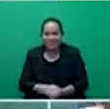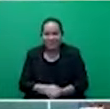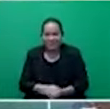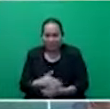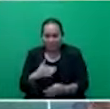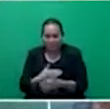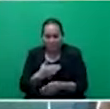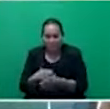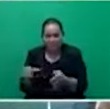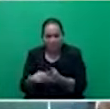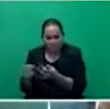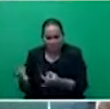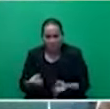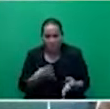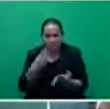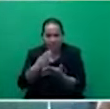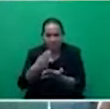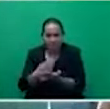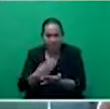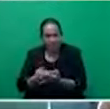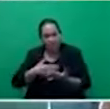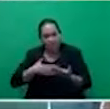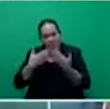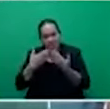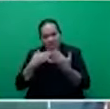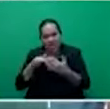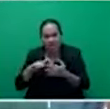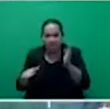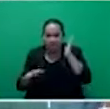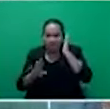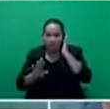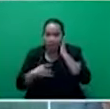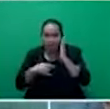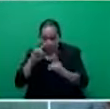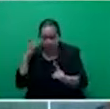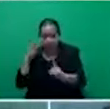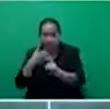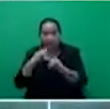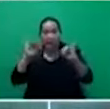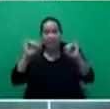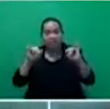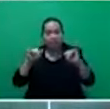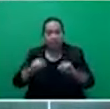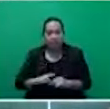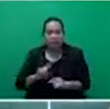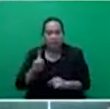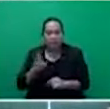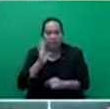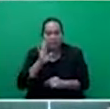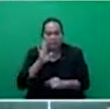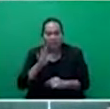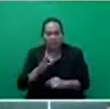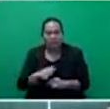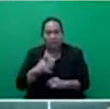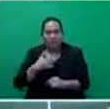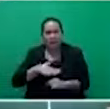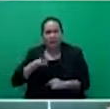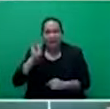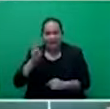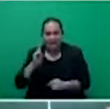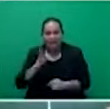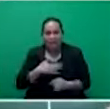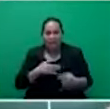to, of course, thank them back, and I'd like to now get into some of the main issues, Mr. Speaker, sir. before I do that, I also wish to, again from the